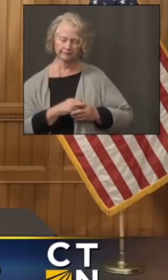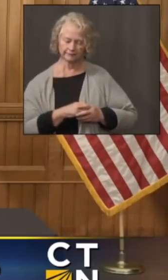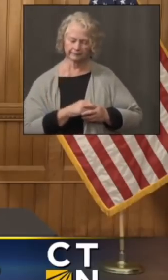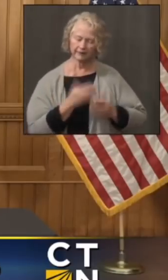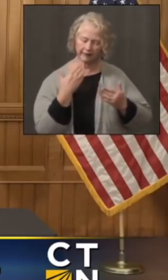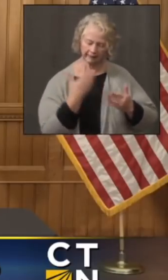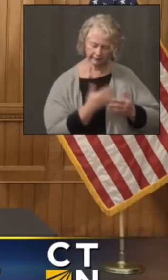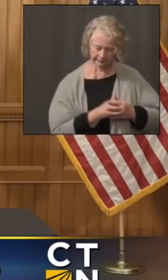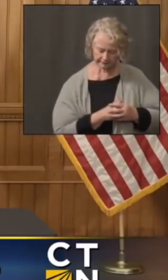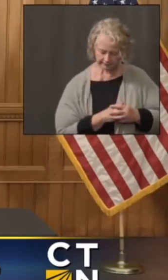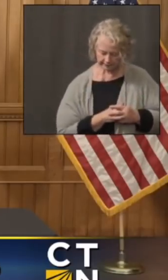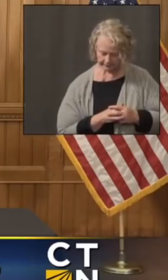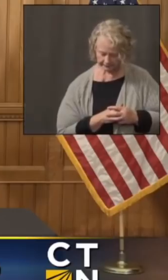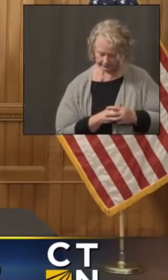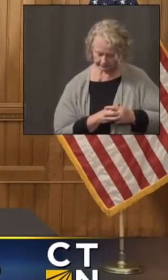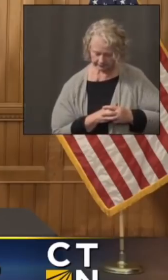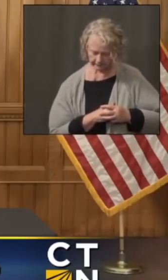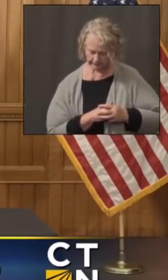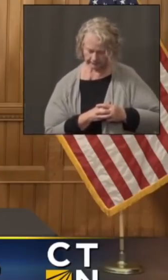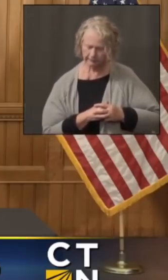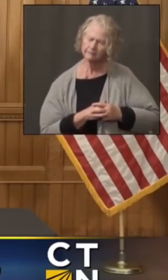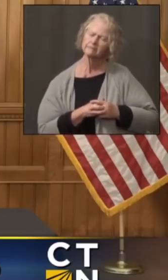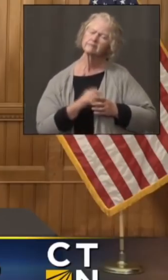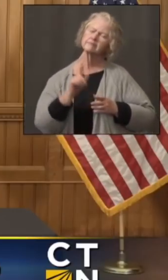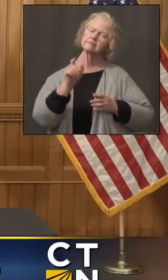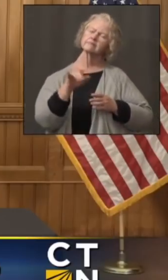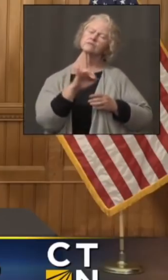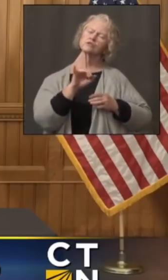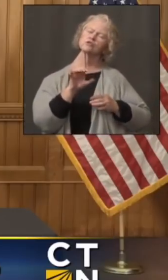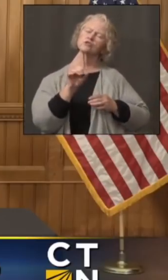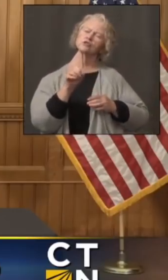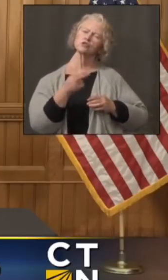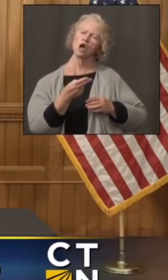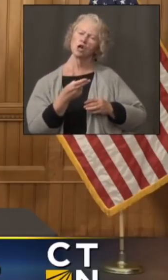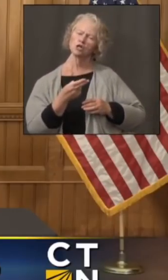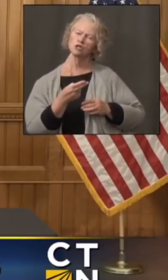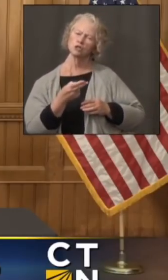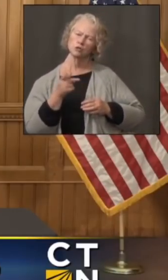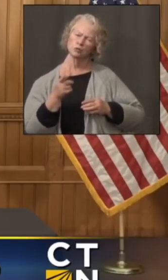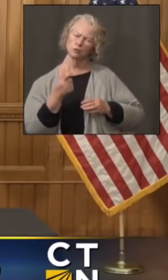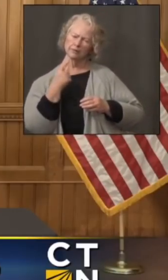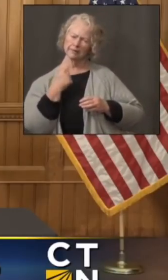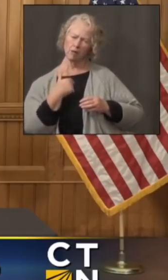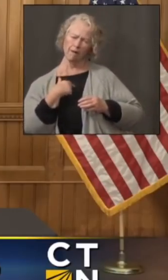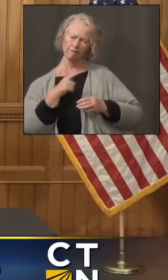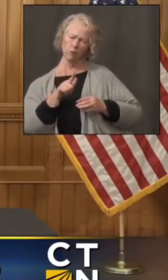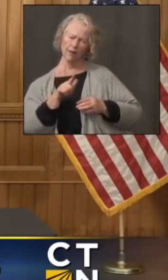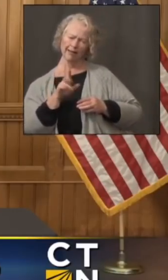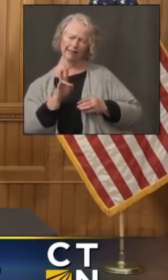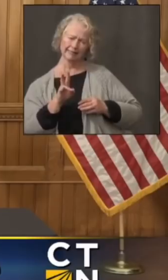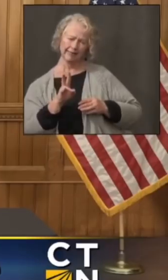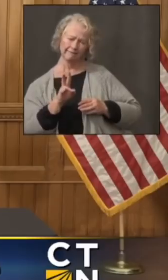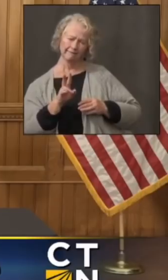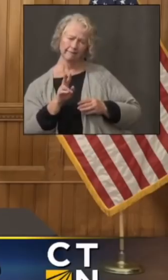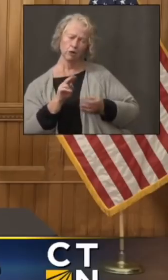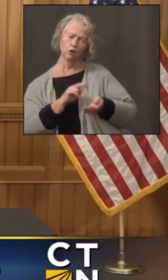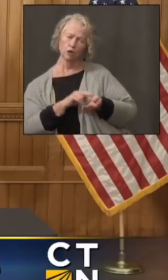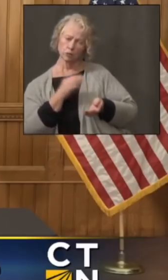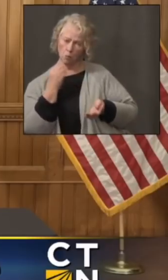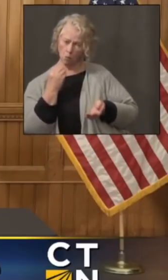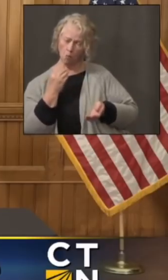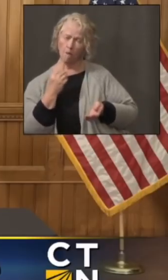Thanks, Max. Josh, I think I heard you say earlier that we have 27 nursing homes where there's at least